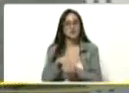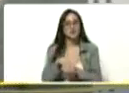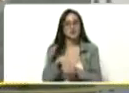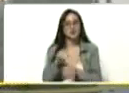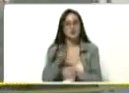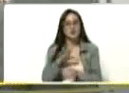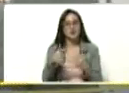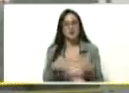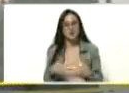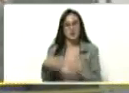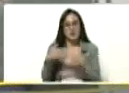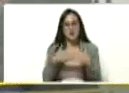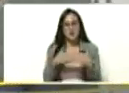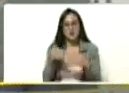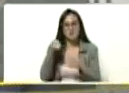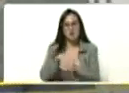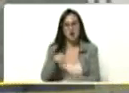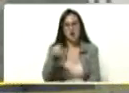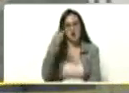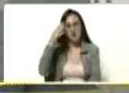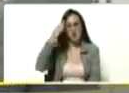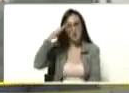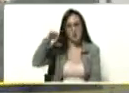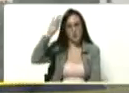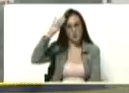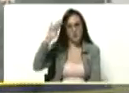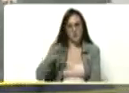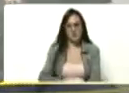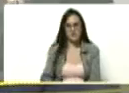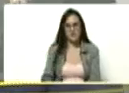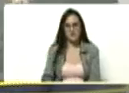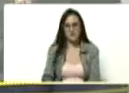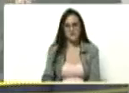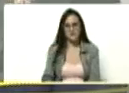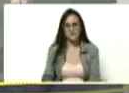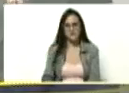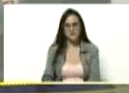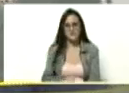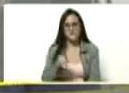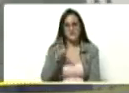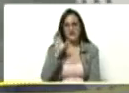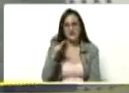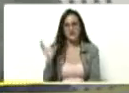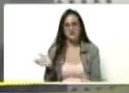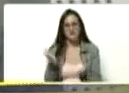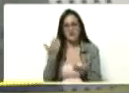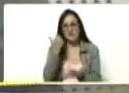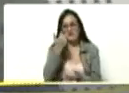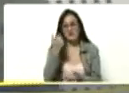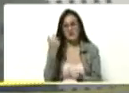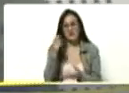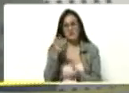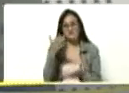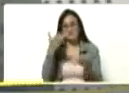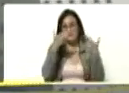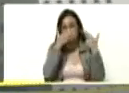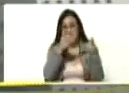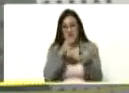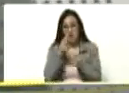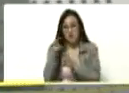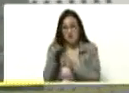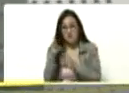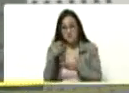Estados Unidos a Cuba as a state sponsor of terrorism. Como un estado que fomenta el terrorismo. And we continue